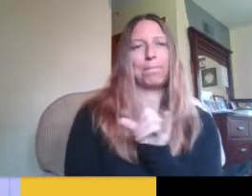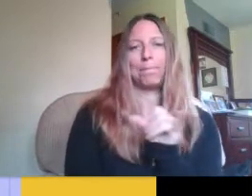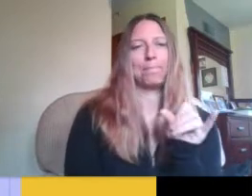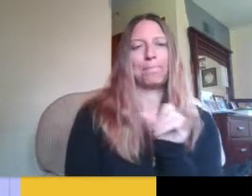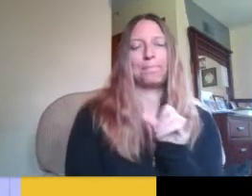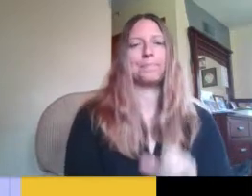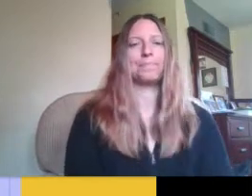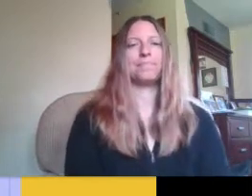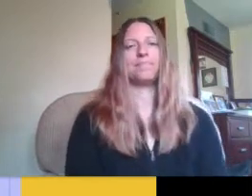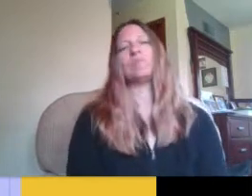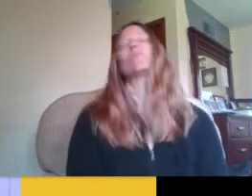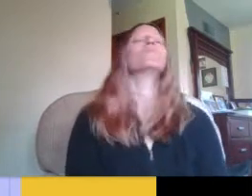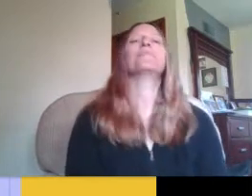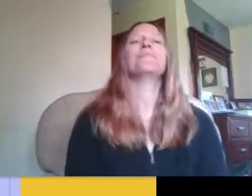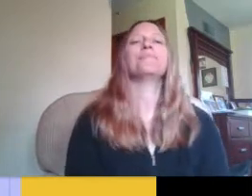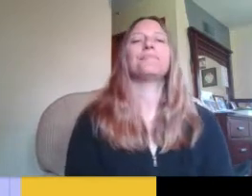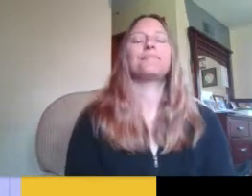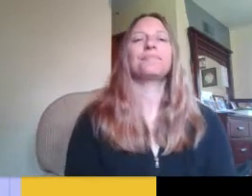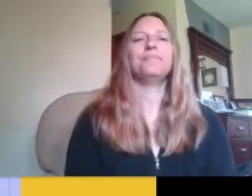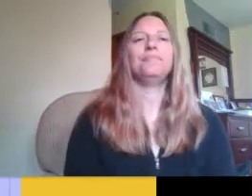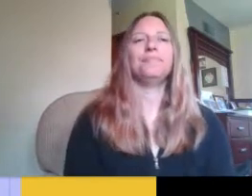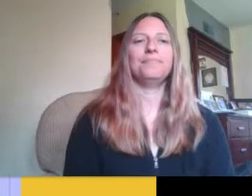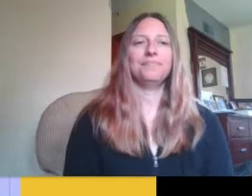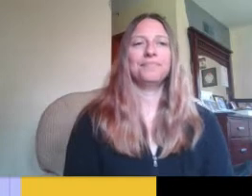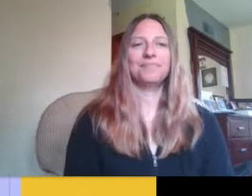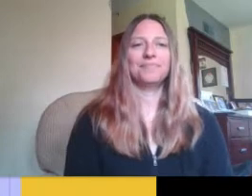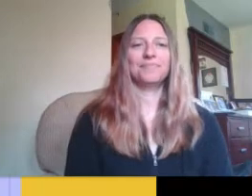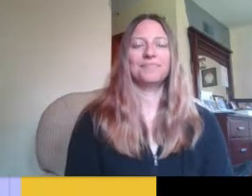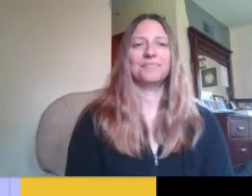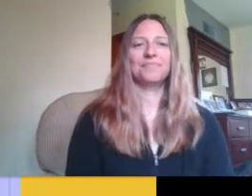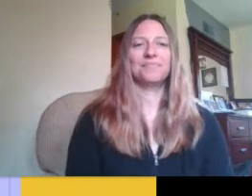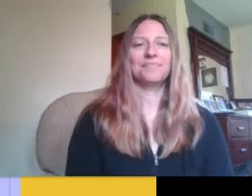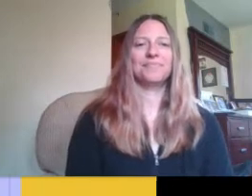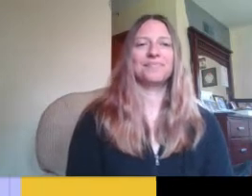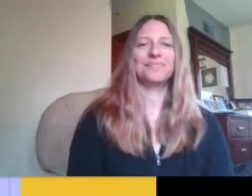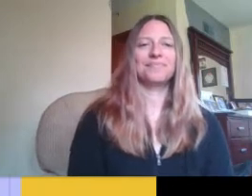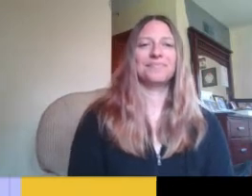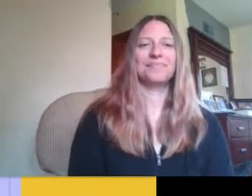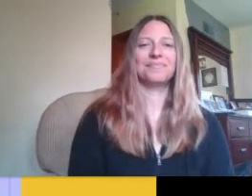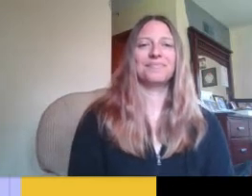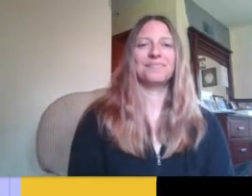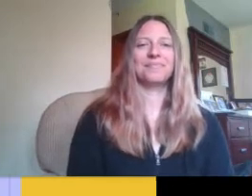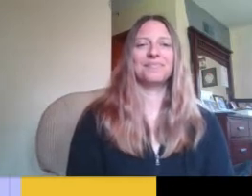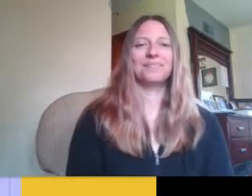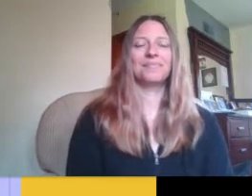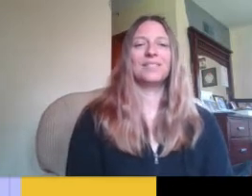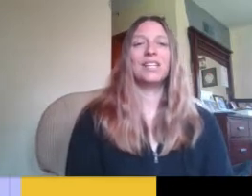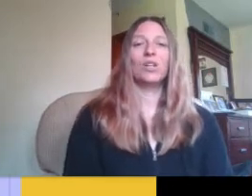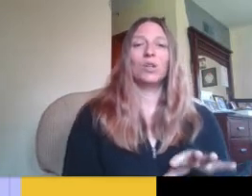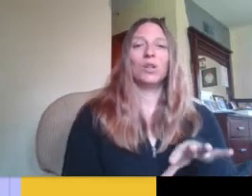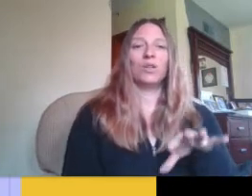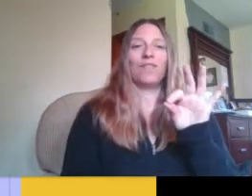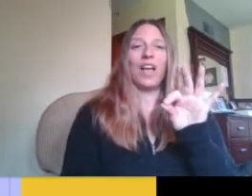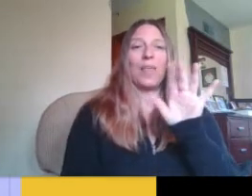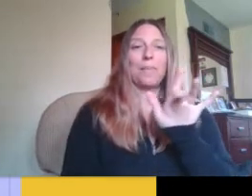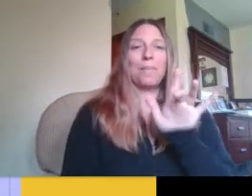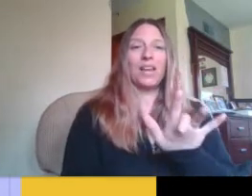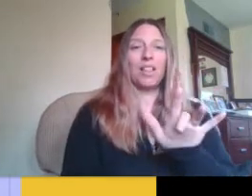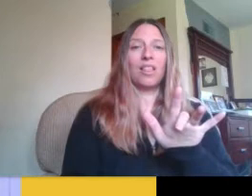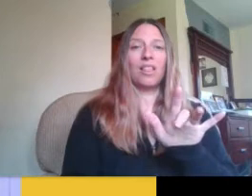equal groups. So for this data set, the mean is 4, but the median is 3. So to find the median of a set of